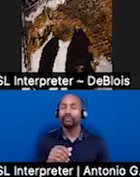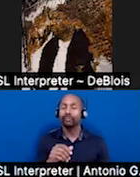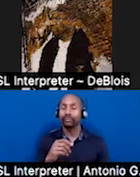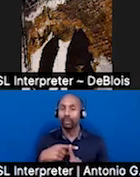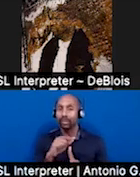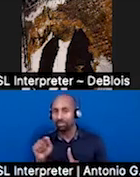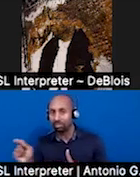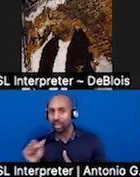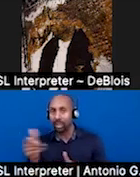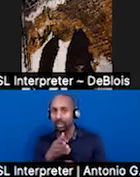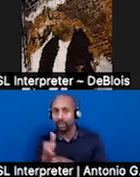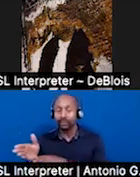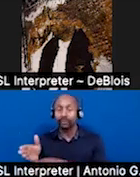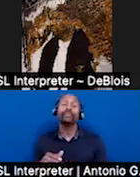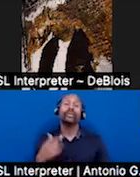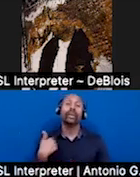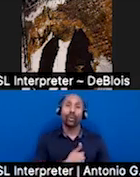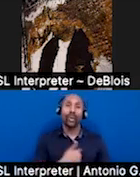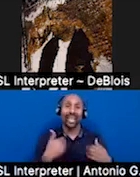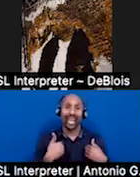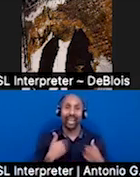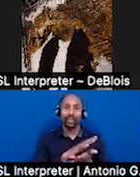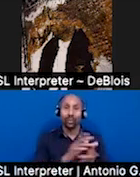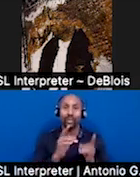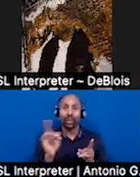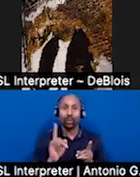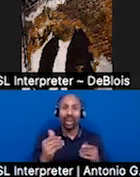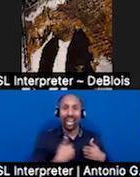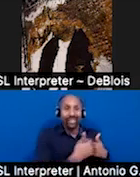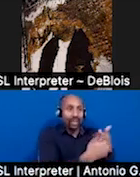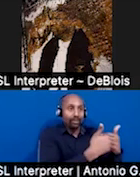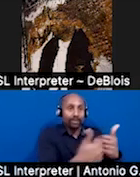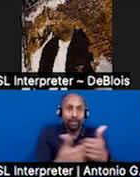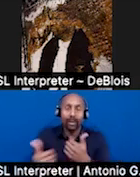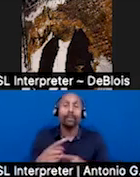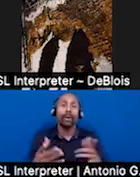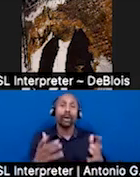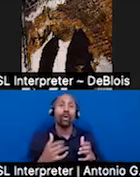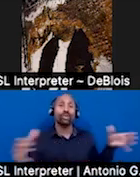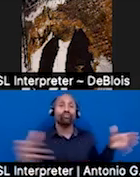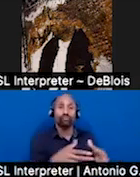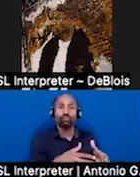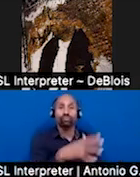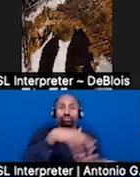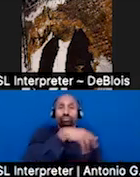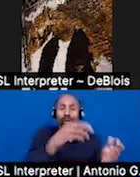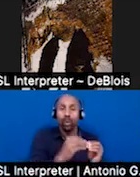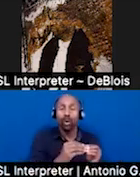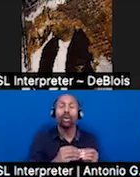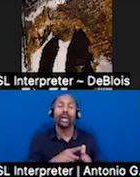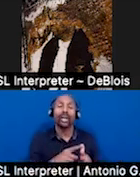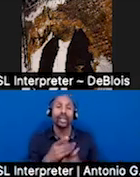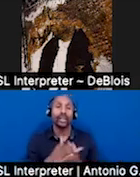that, really digging into the infrastructure of the district to make sure that what is being selected, what's being built is